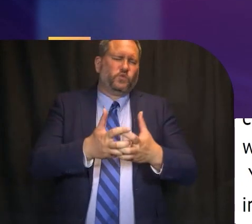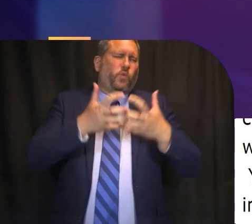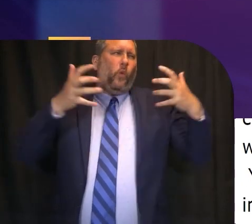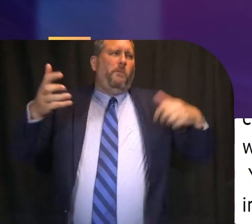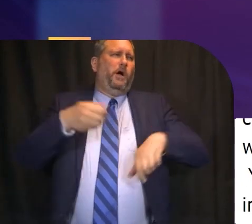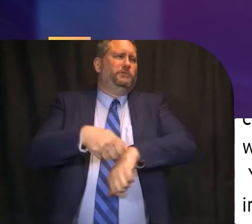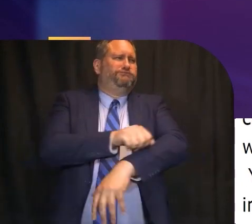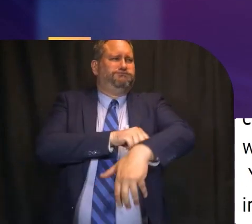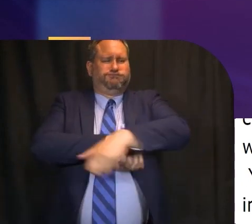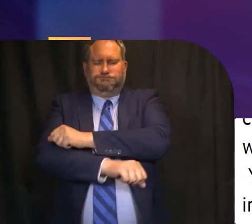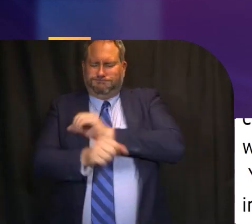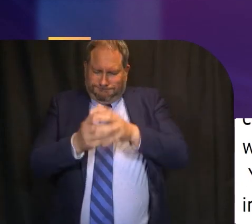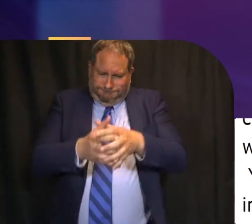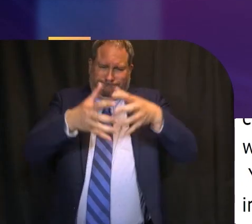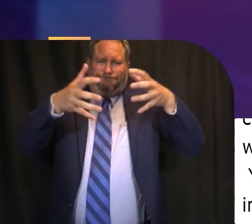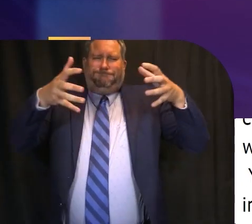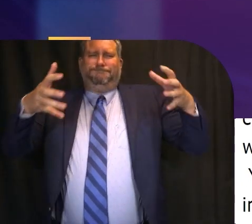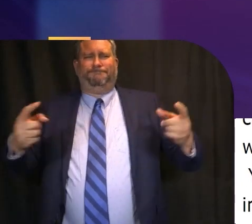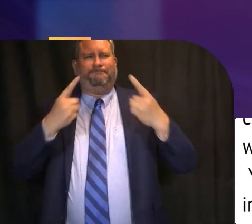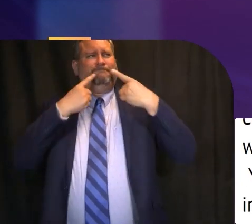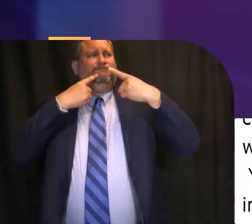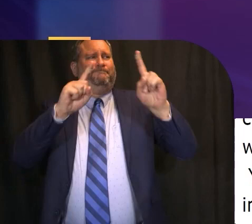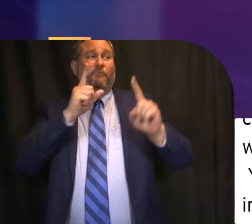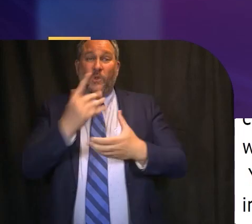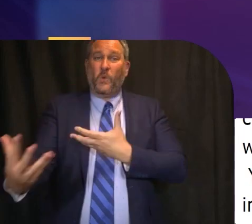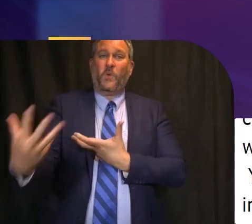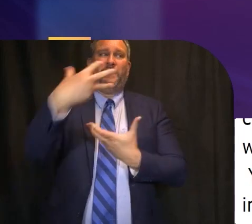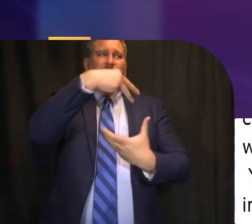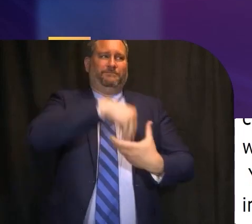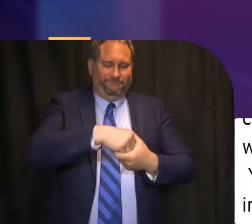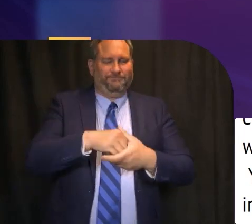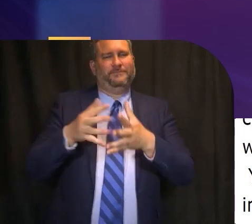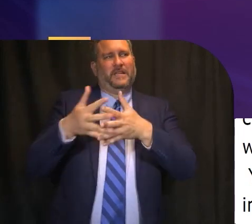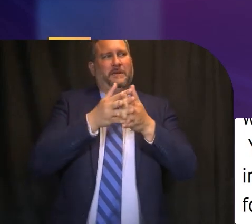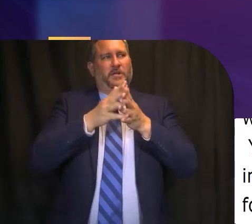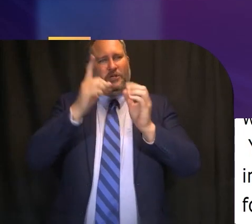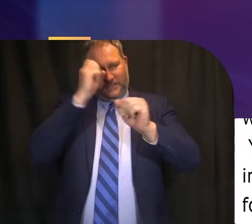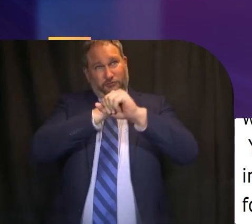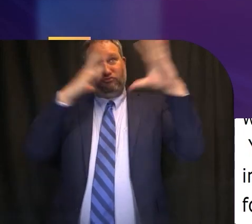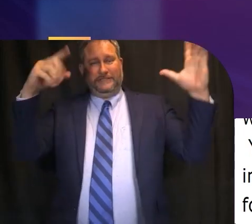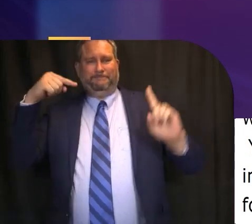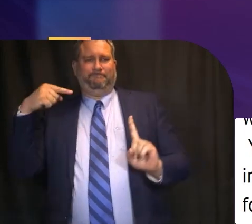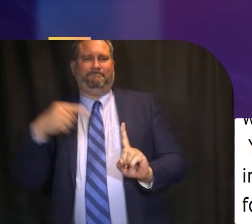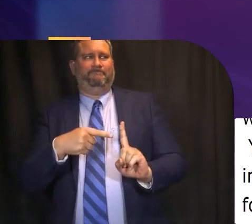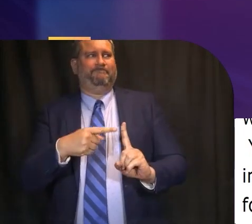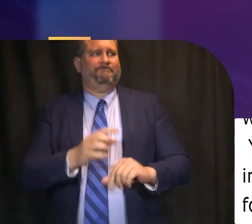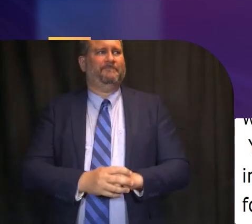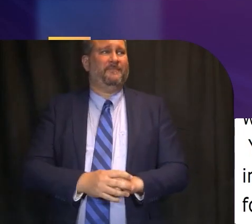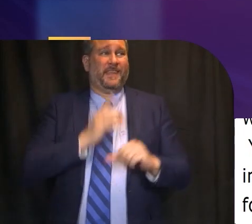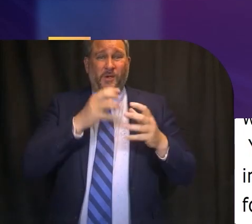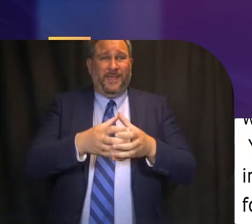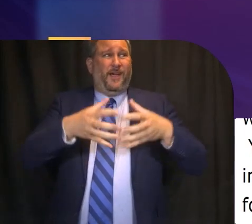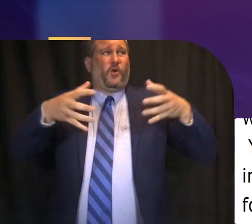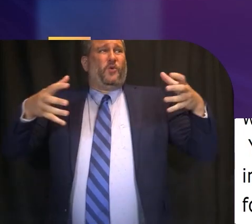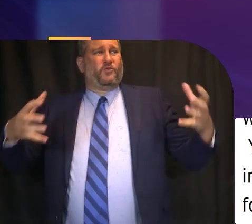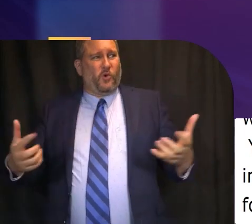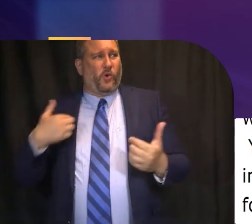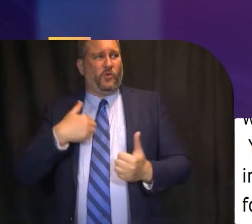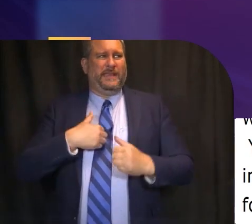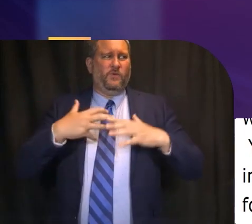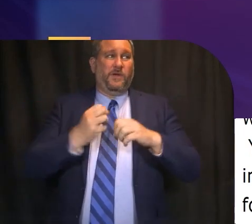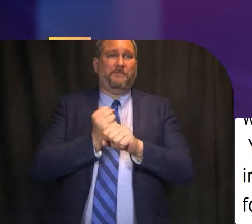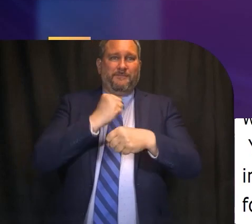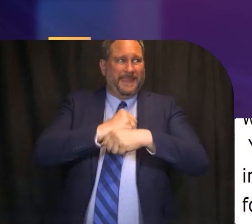dream. By widening that circle, this community has made more room for everyone from every walk of life, whether or not they have a disability,